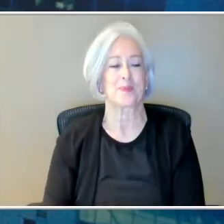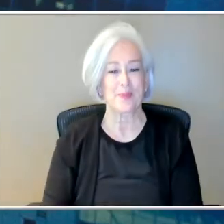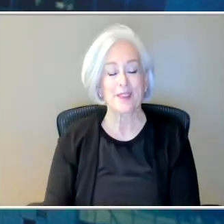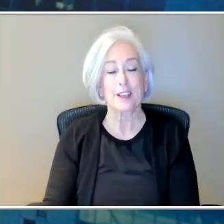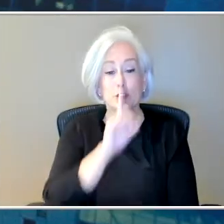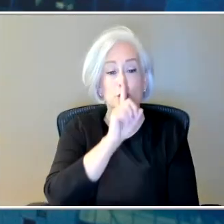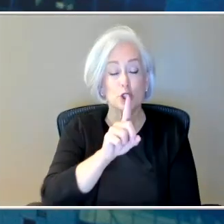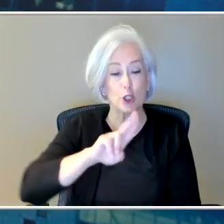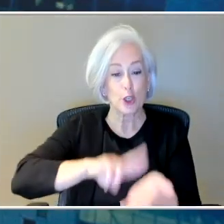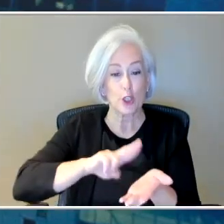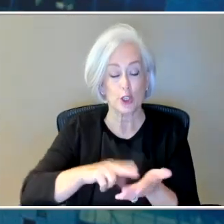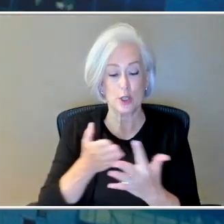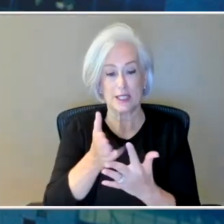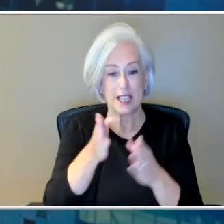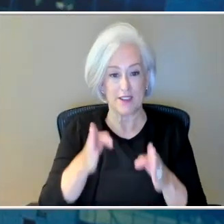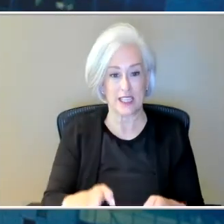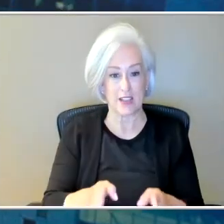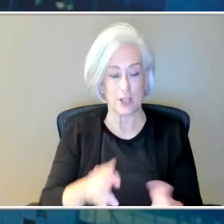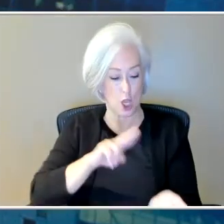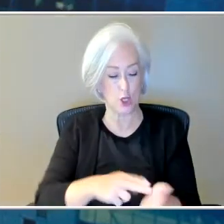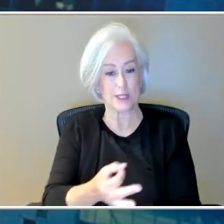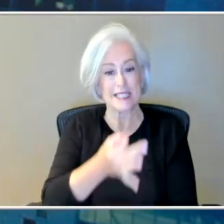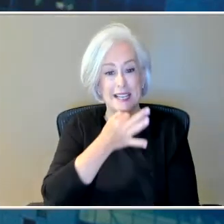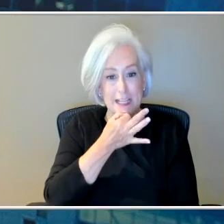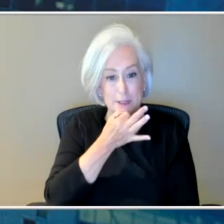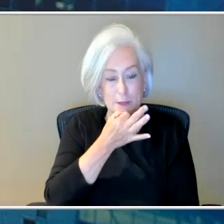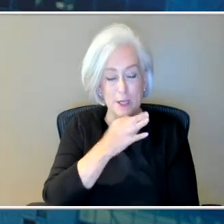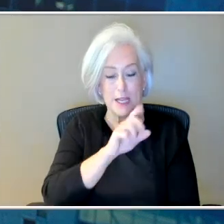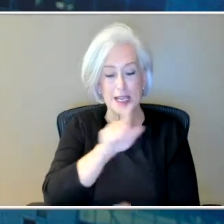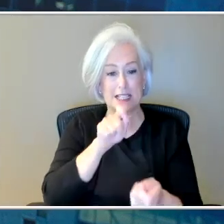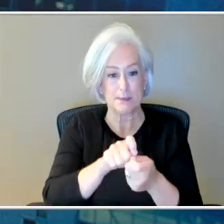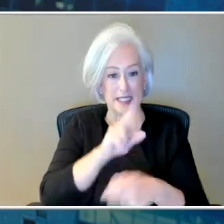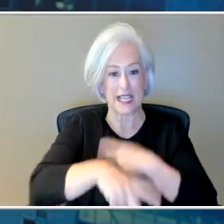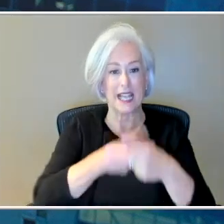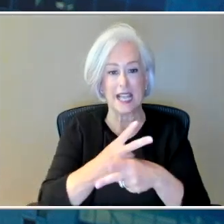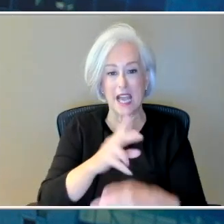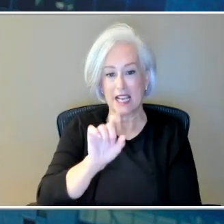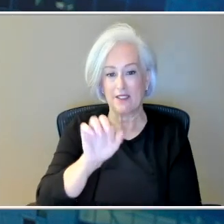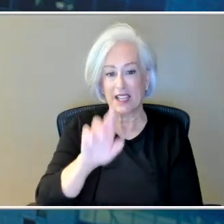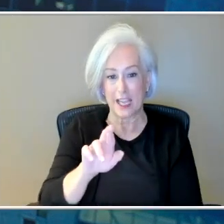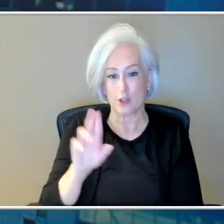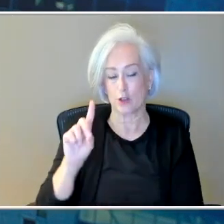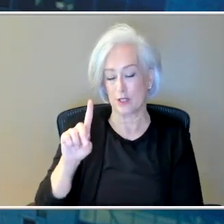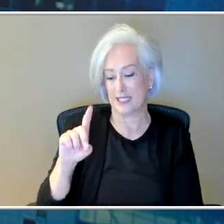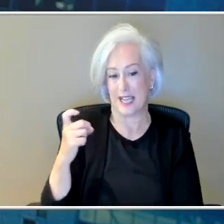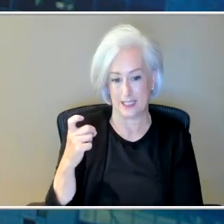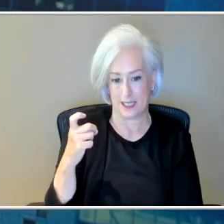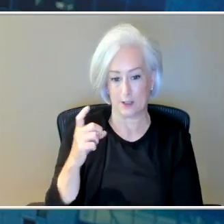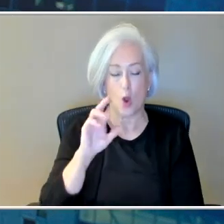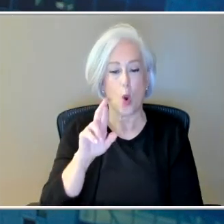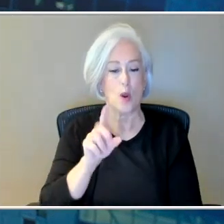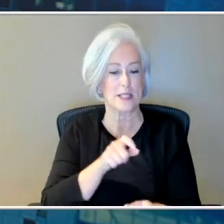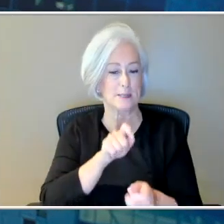is a nursing expert in a particular type of cancer diagnosis or disease group of cancers. And what we